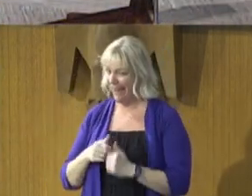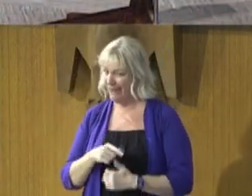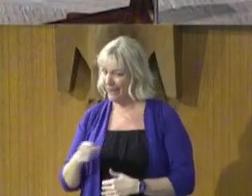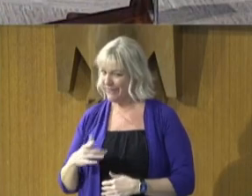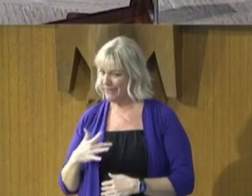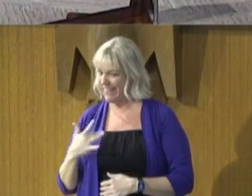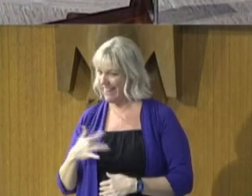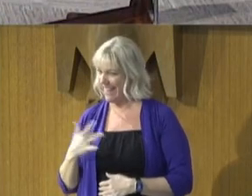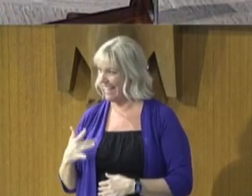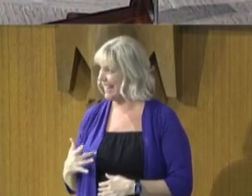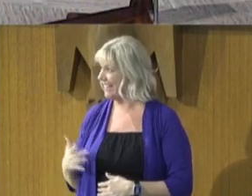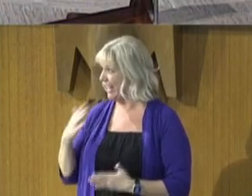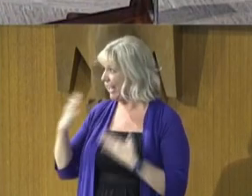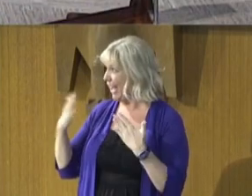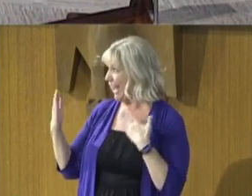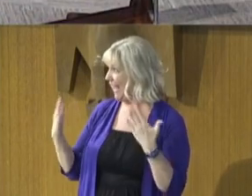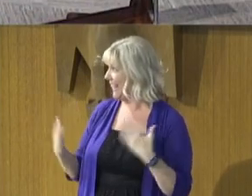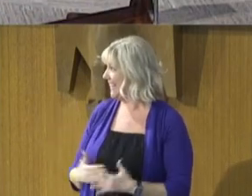Morning.